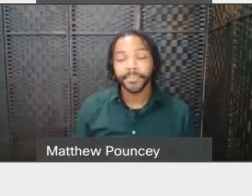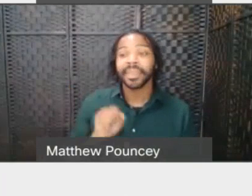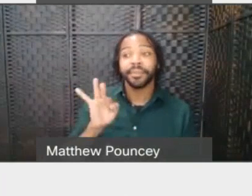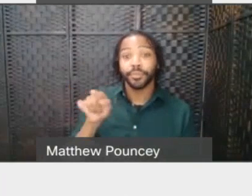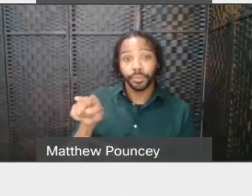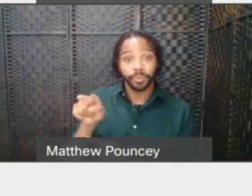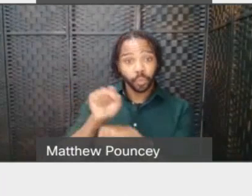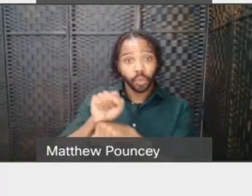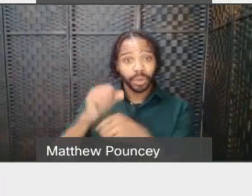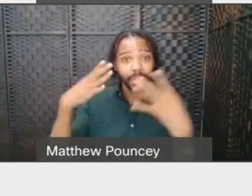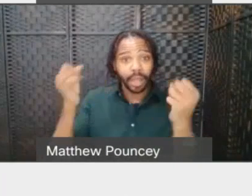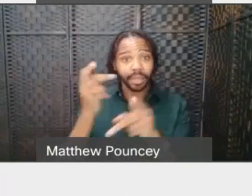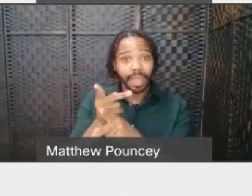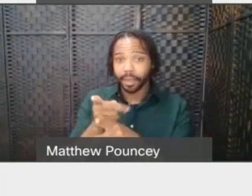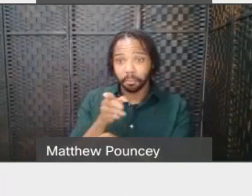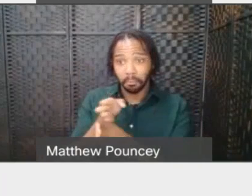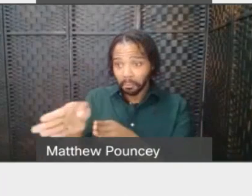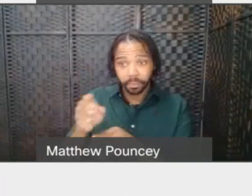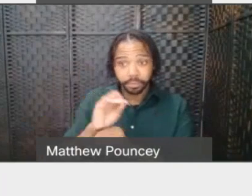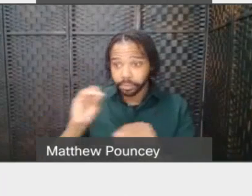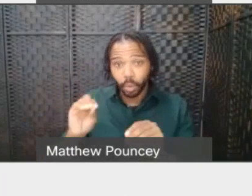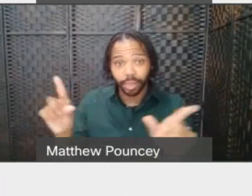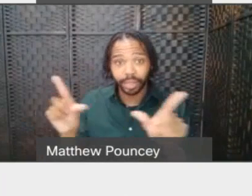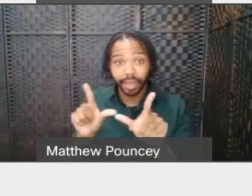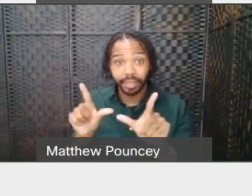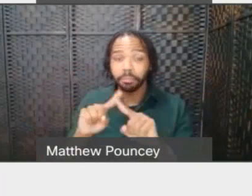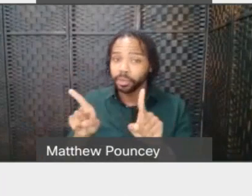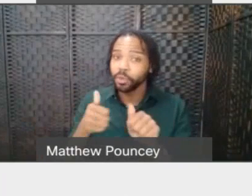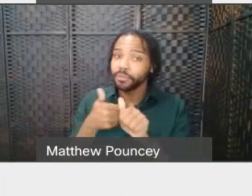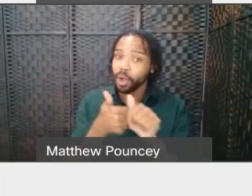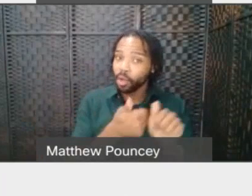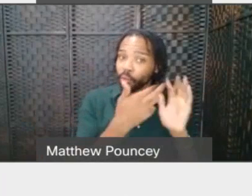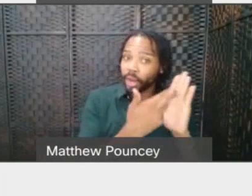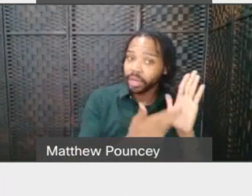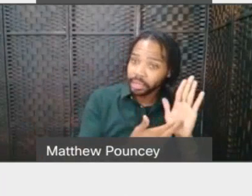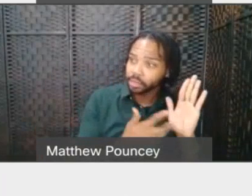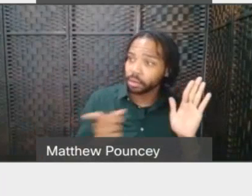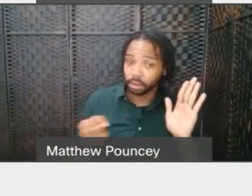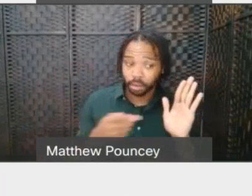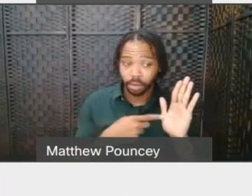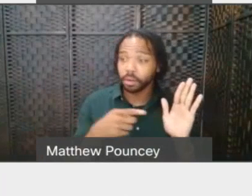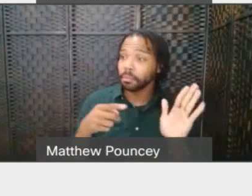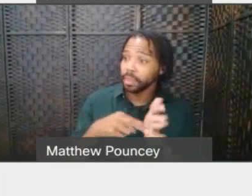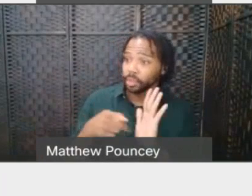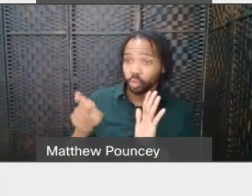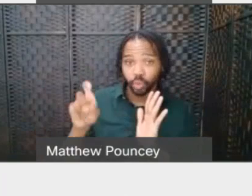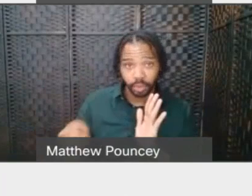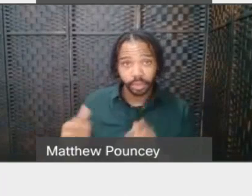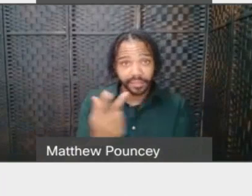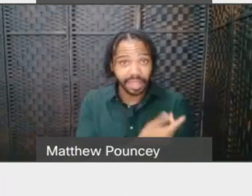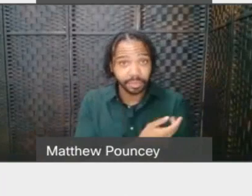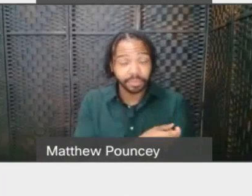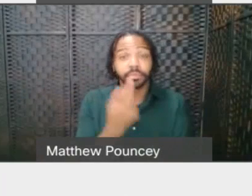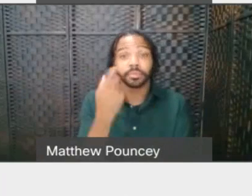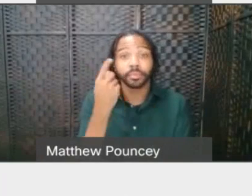provider and you're mandated under the regulations to be vaccinated, there in the dashboard,